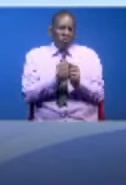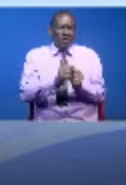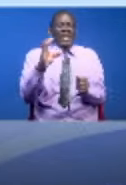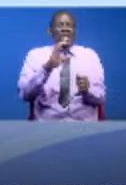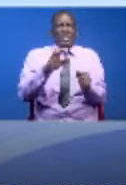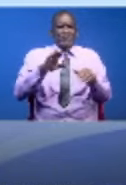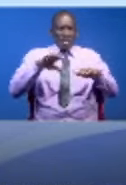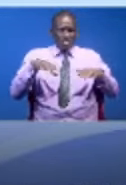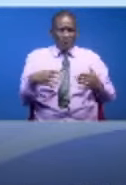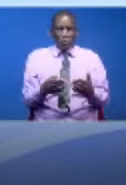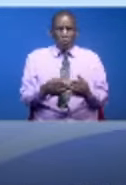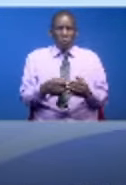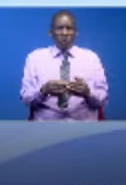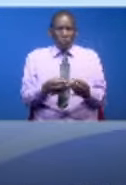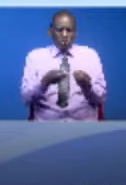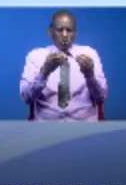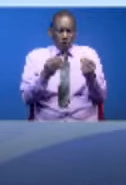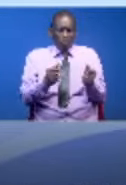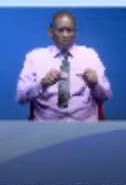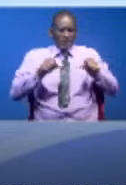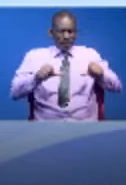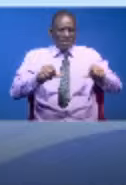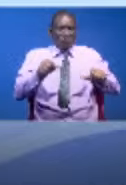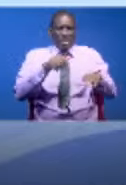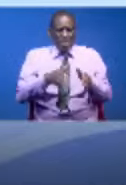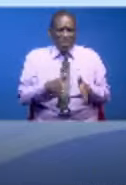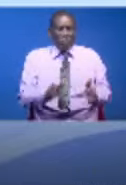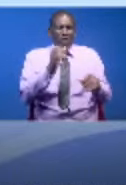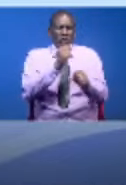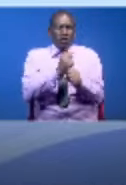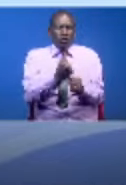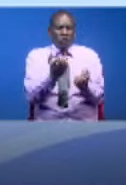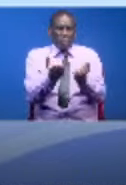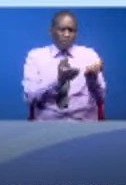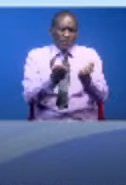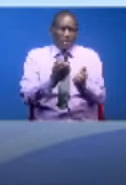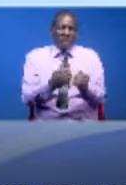on curating sustainability in the way they do their business.